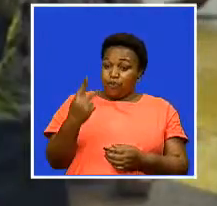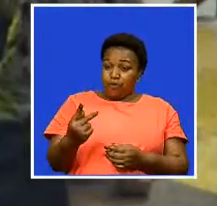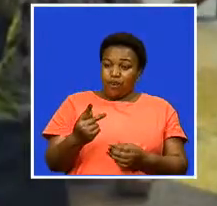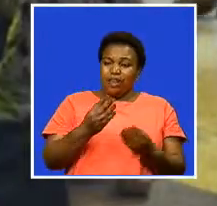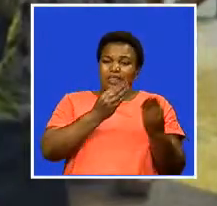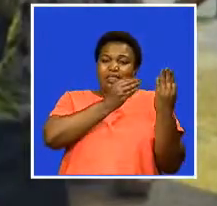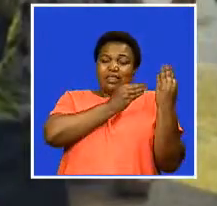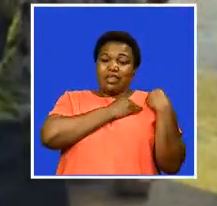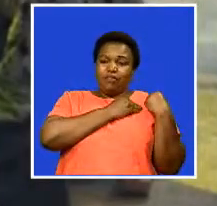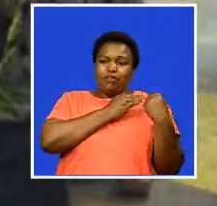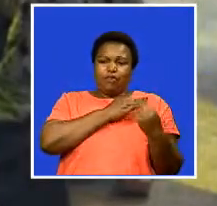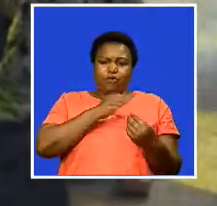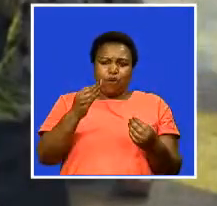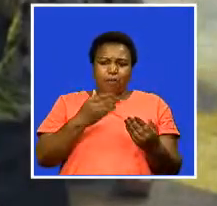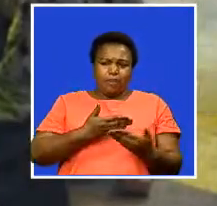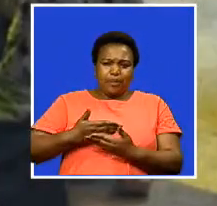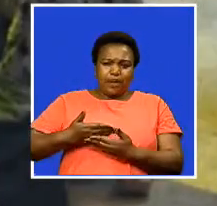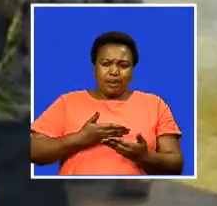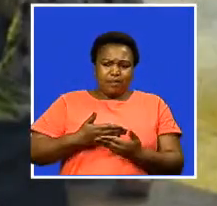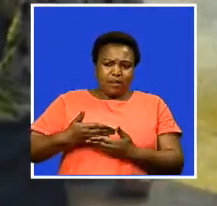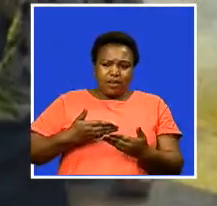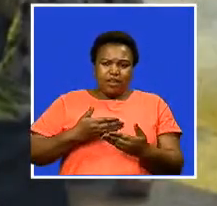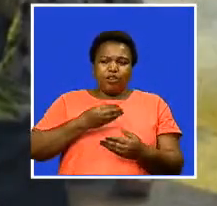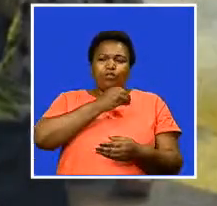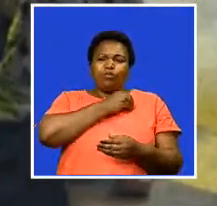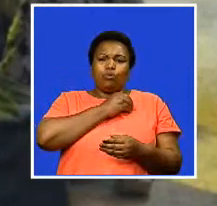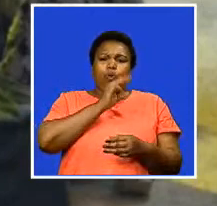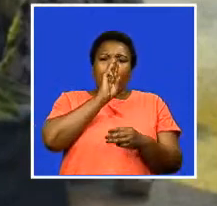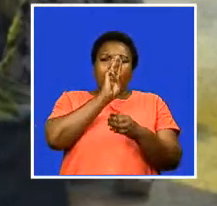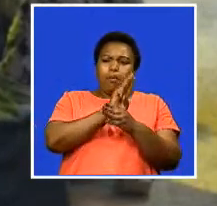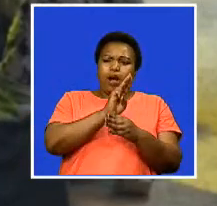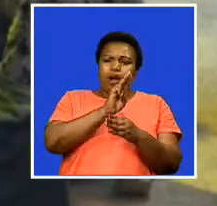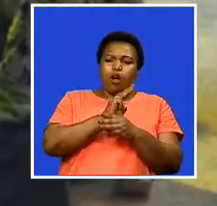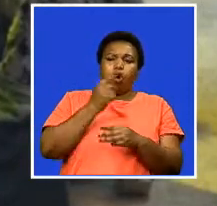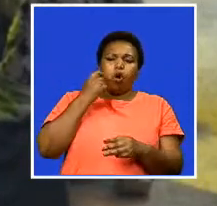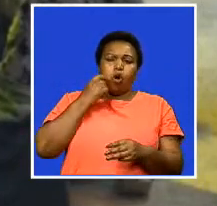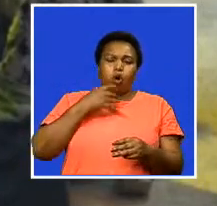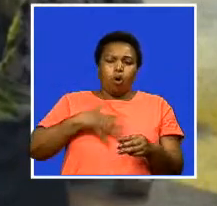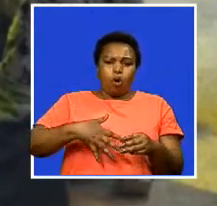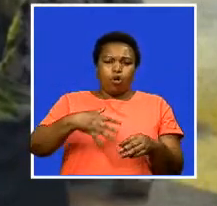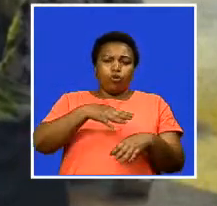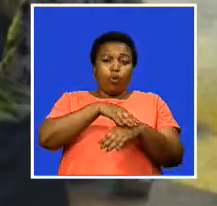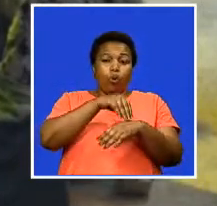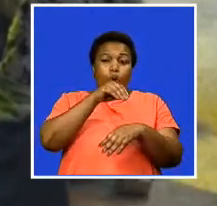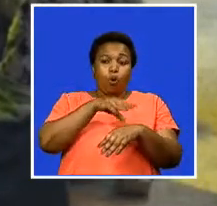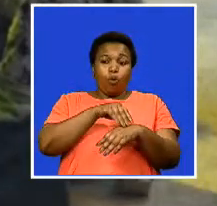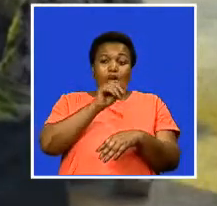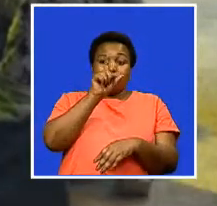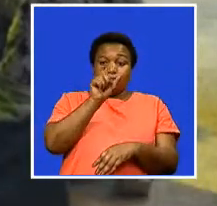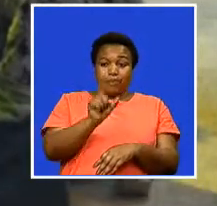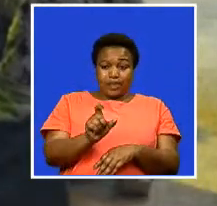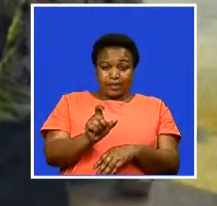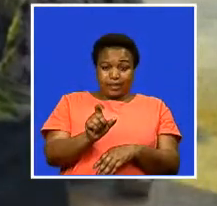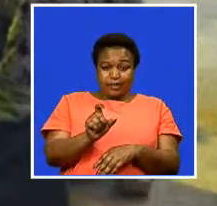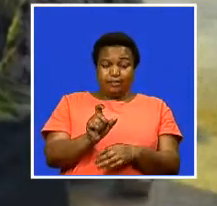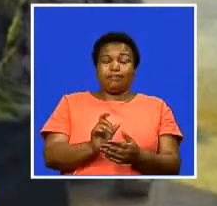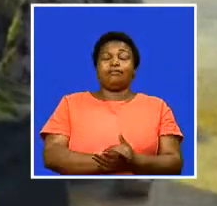isafe kusukela emvaneni iye kumakelo tetfele iyofika kumnomzala iphindze le